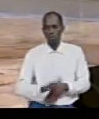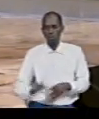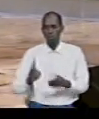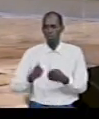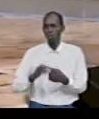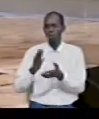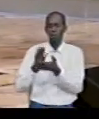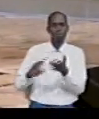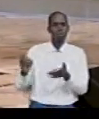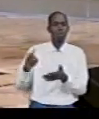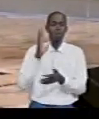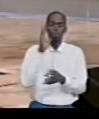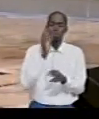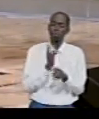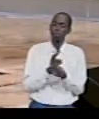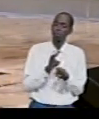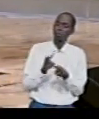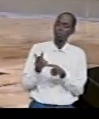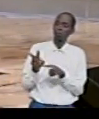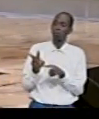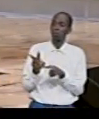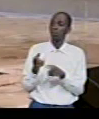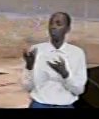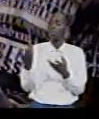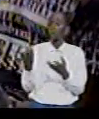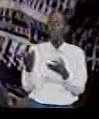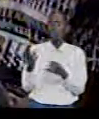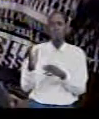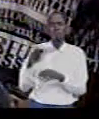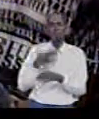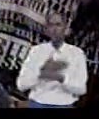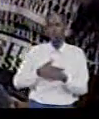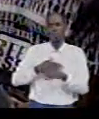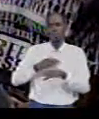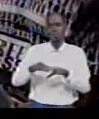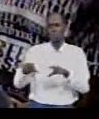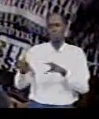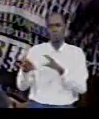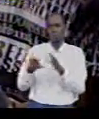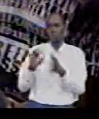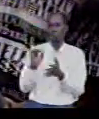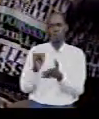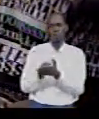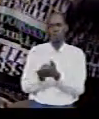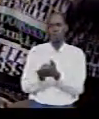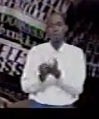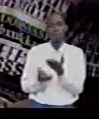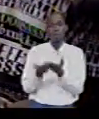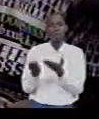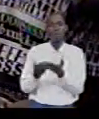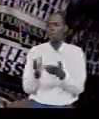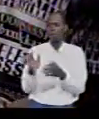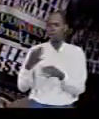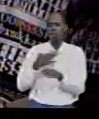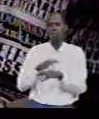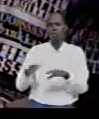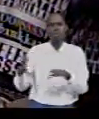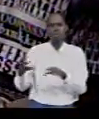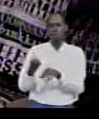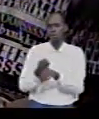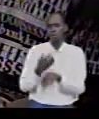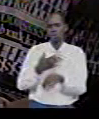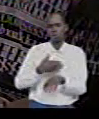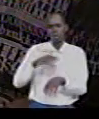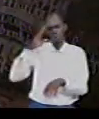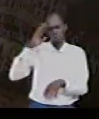you going to just be looking at them and say, don't do that. Don't take that child away.